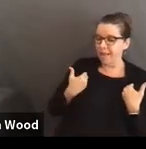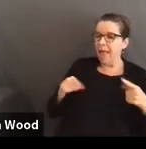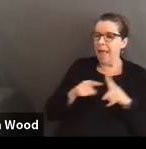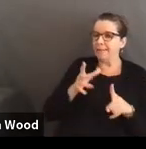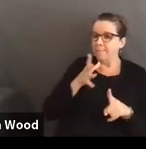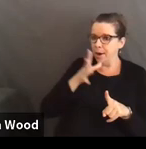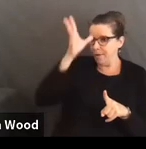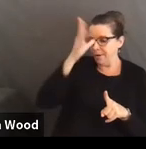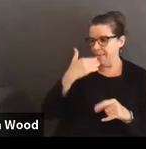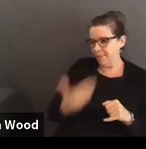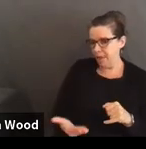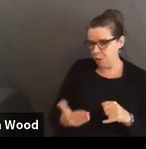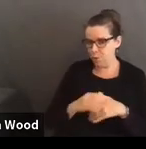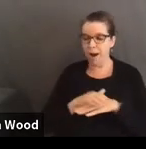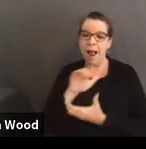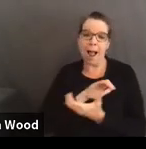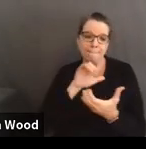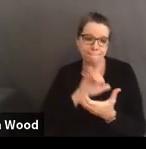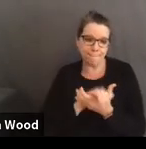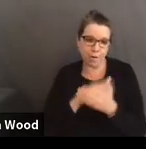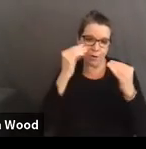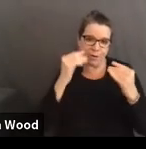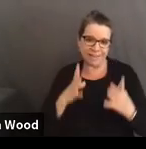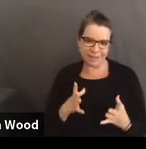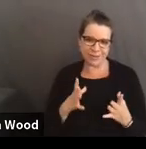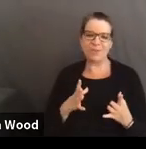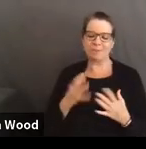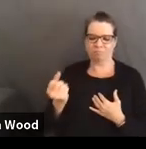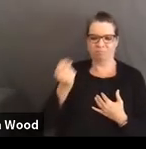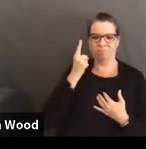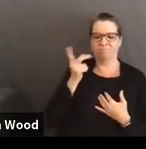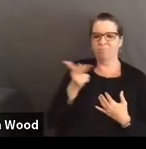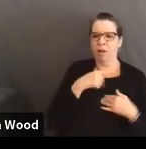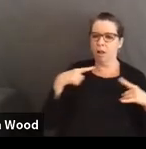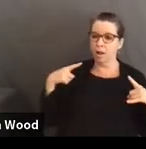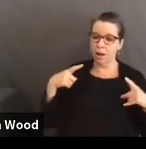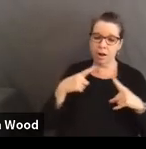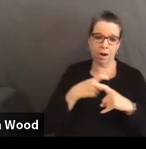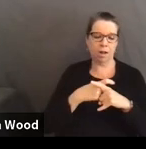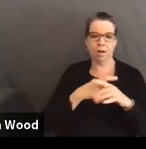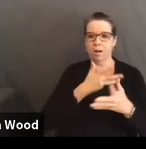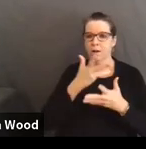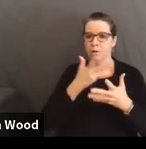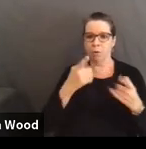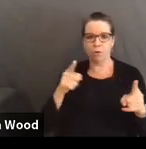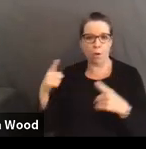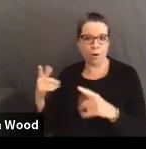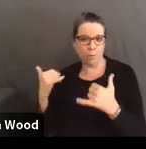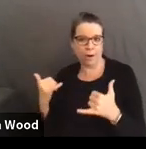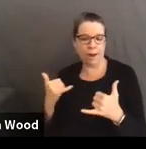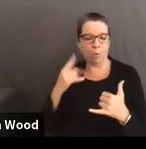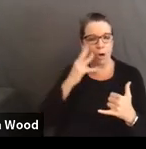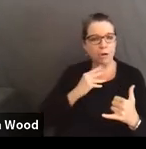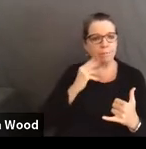well, and I'm married to a teacher and understand the complex nature of what you're going